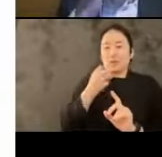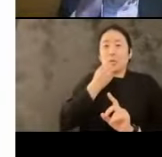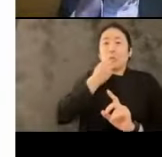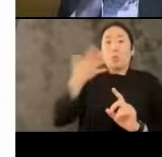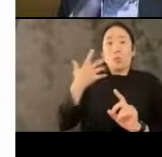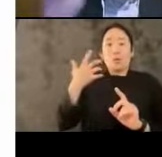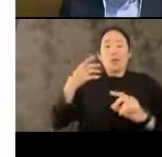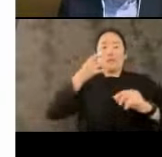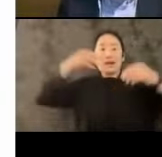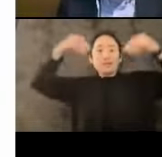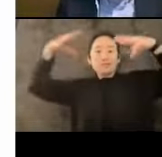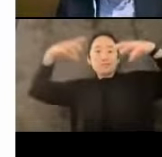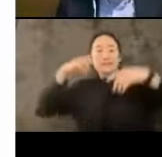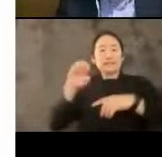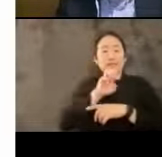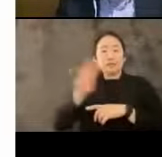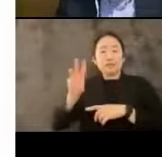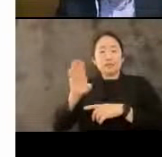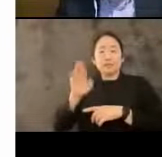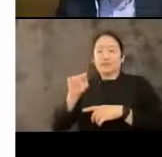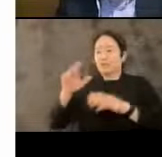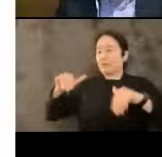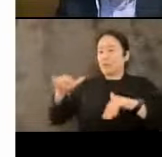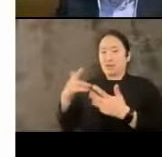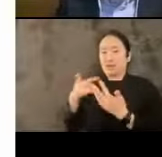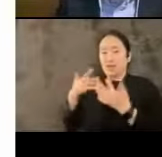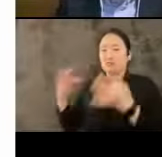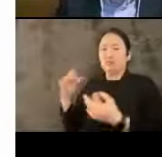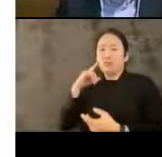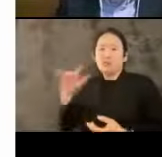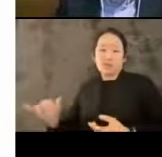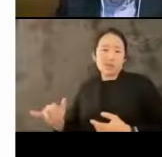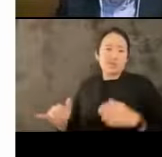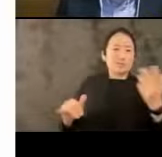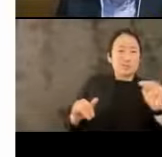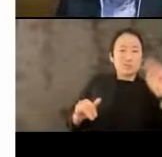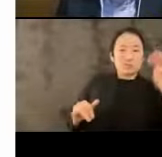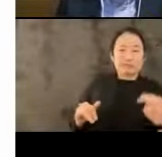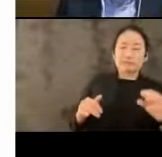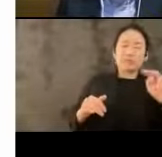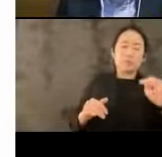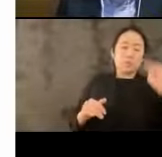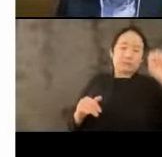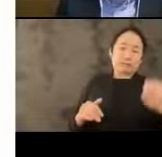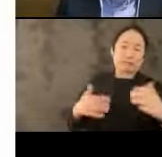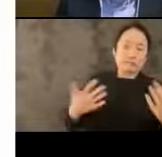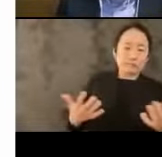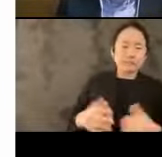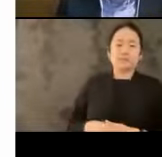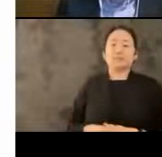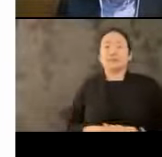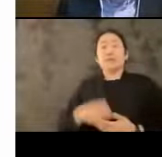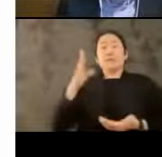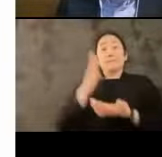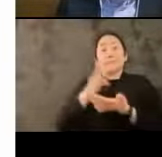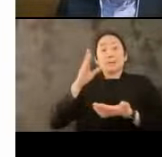Yeah, and we did actually in our the survey that we handed out at the bus stops along with our community partners, we did ask about